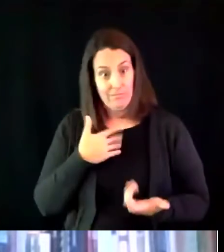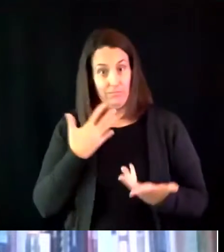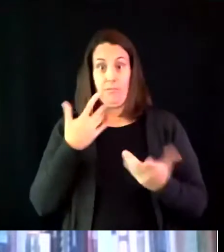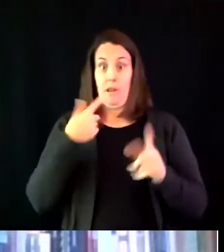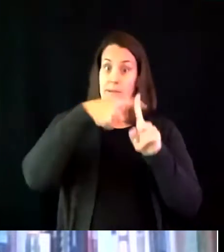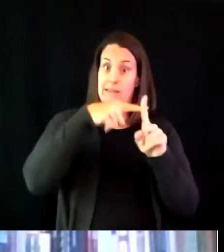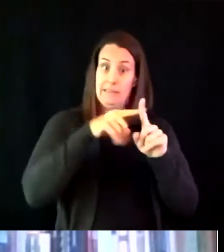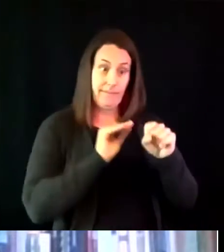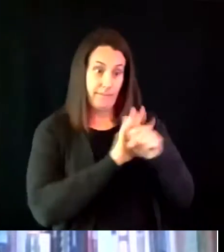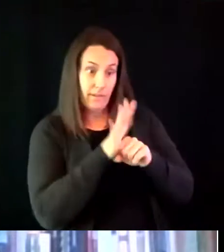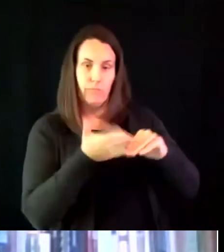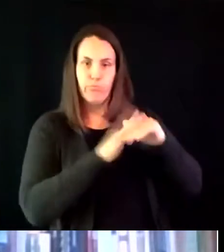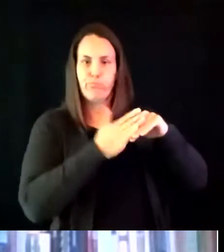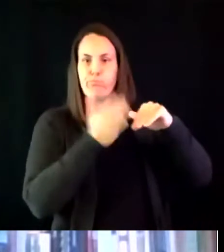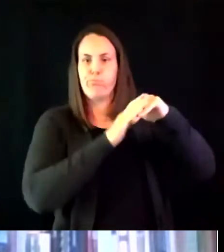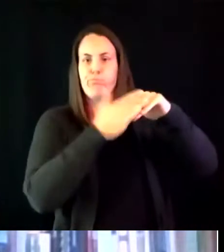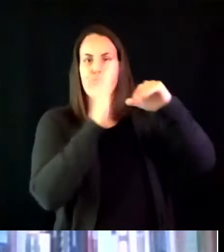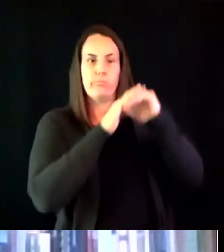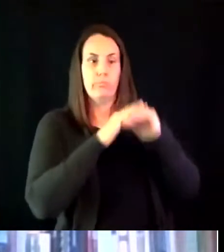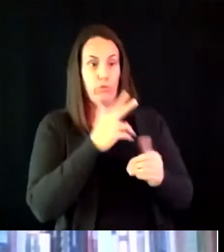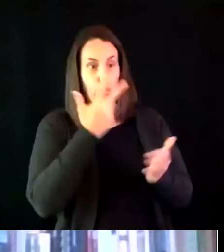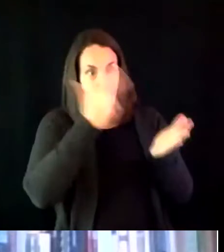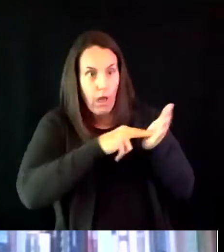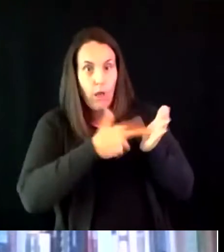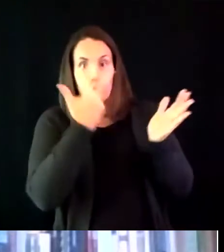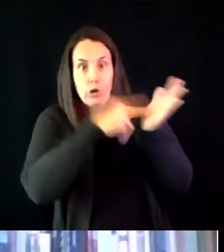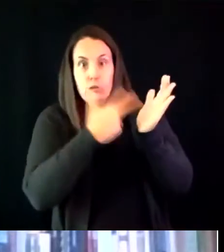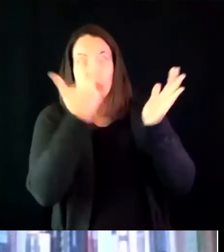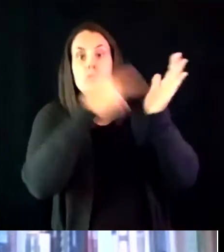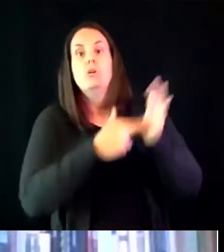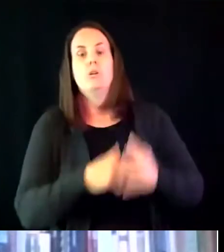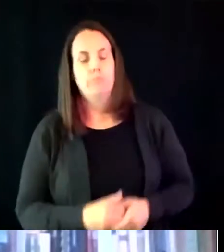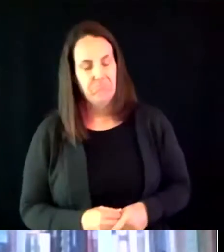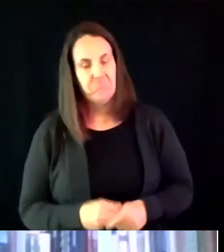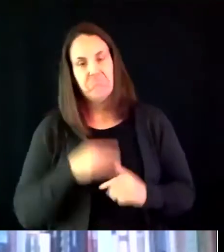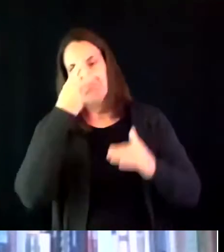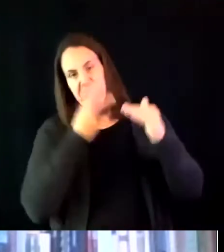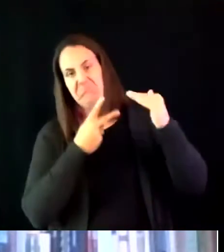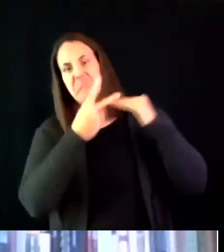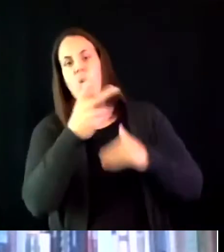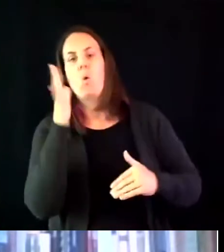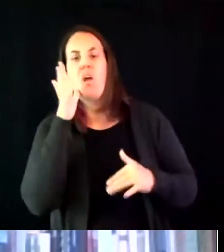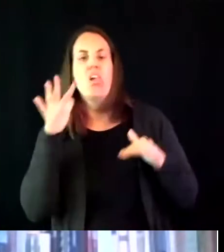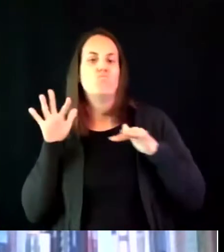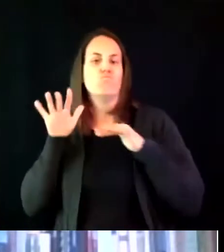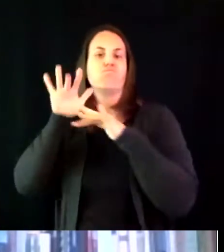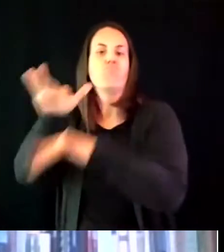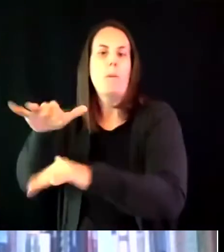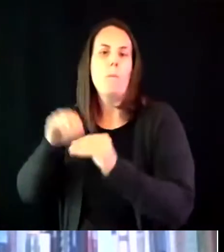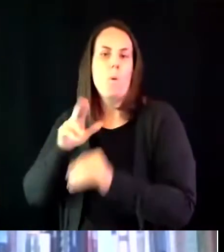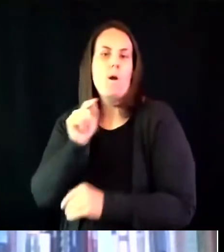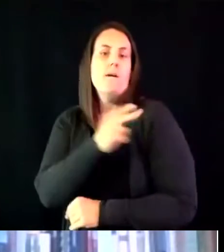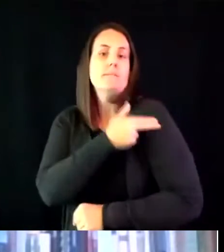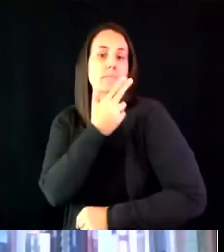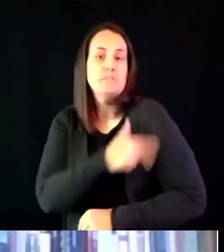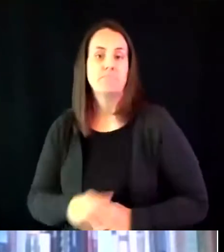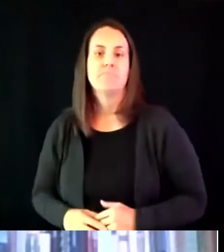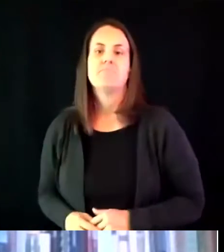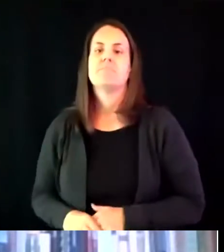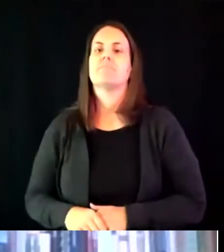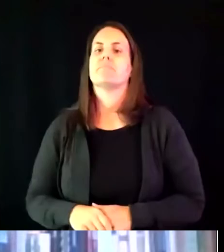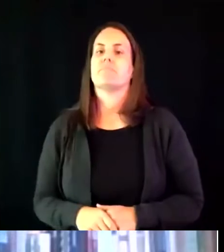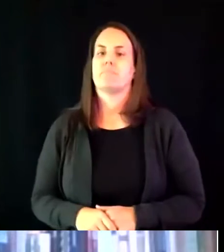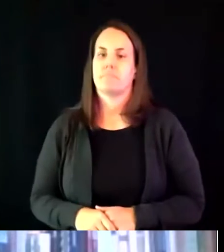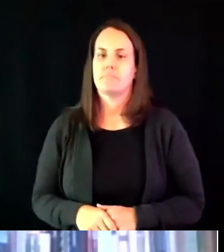Wisconsin, we know some of those people are going to have very mild illness. They are not going to need even to see their